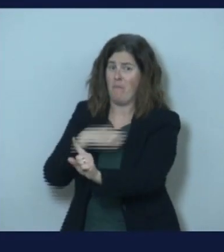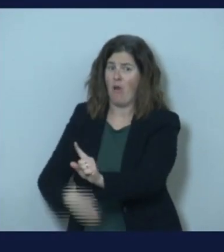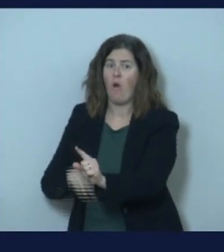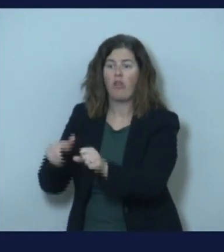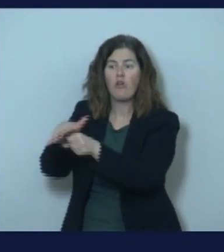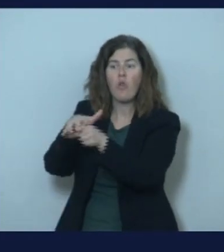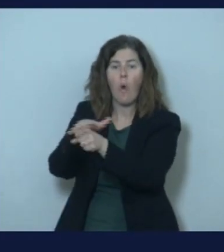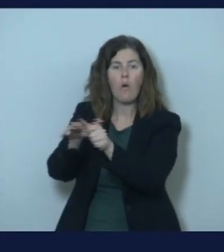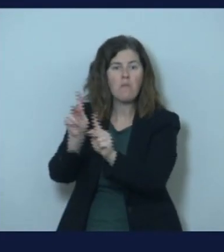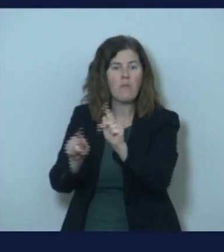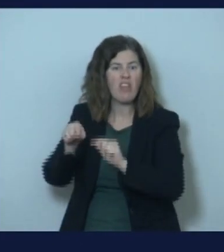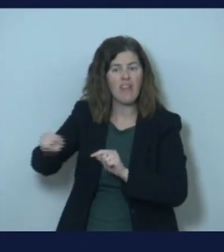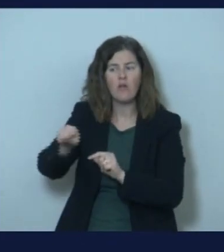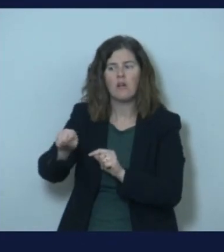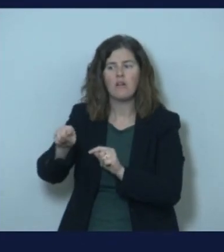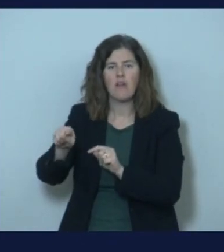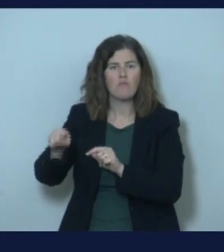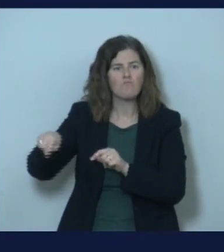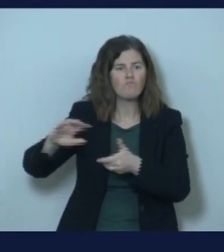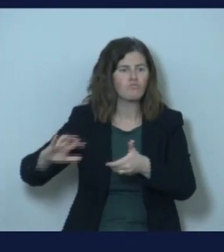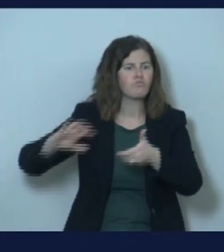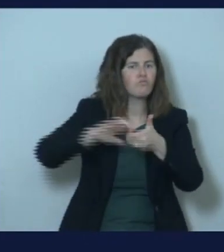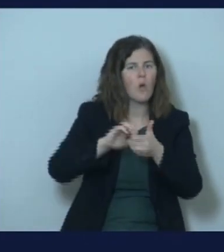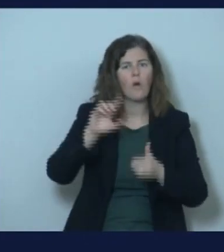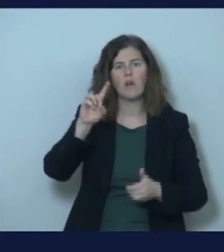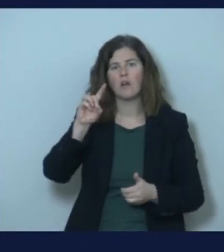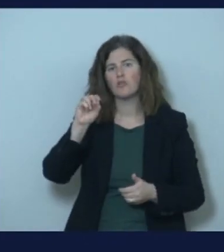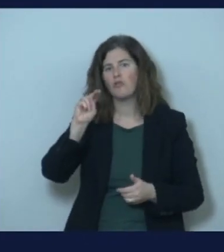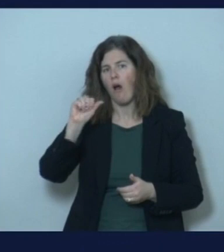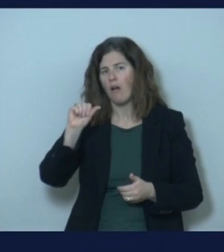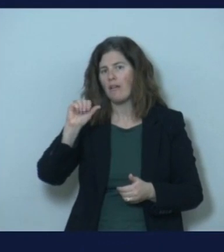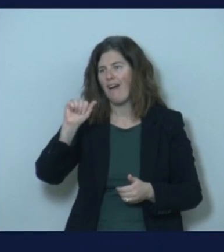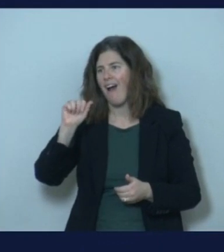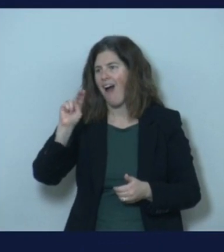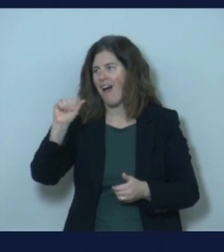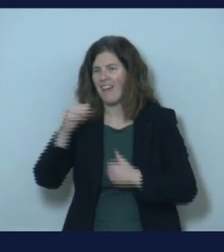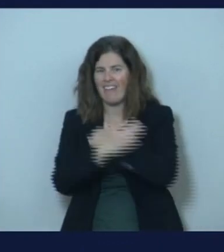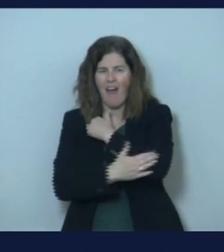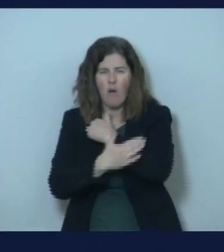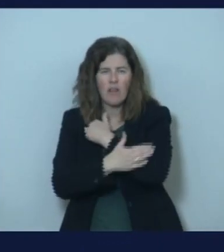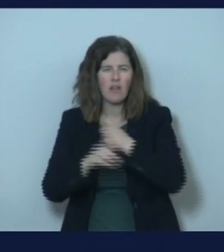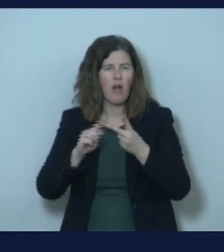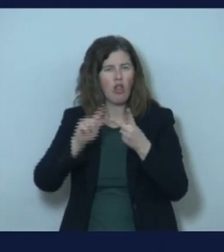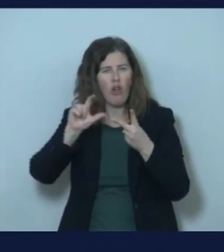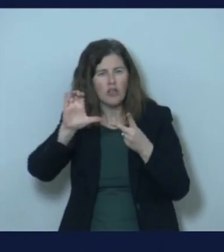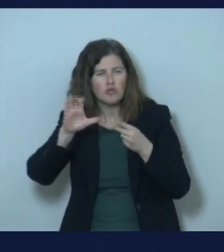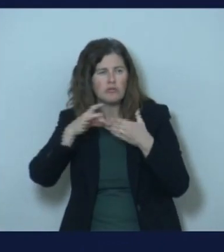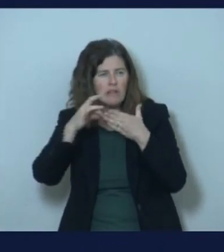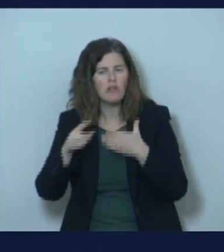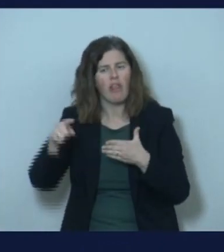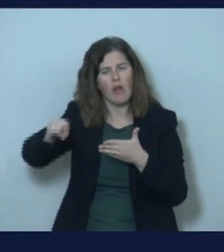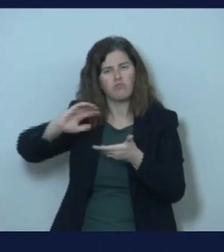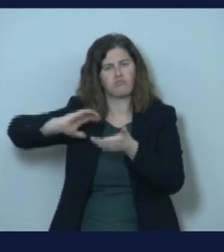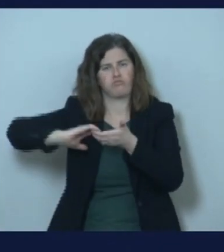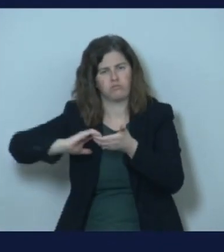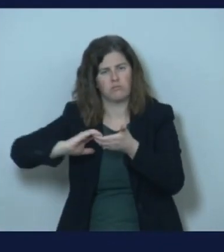local elected leaders are working with Doña Ana County elected leaders and Las Cruces leaders. And of course, I have the opportunity to